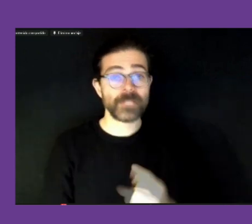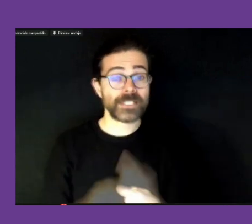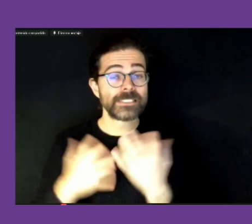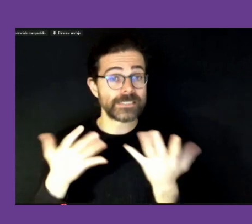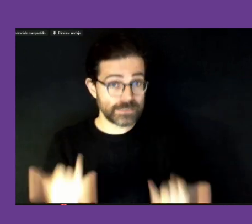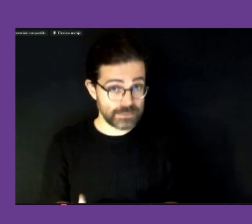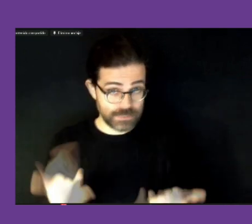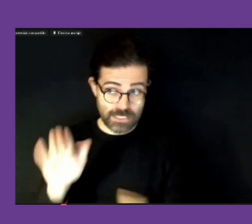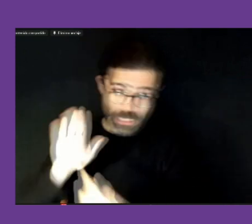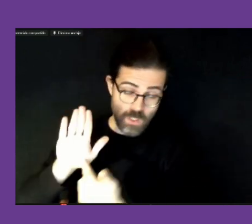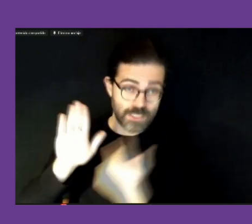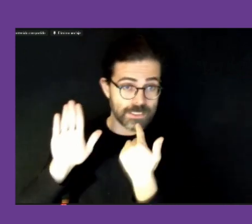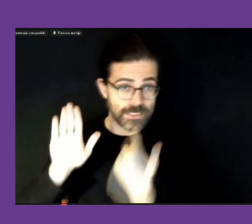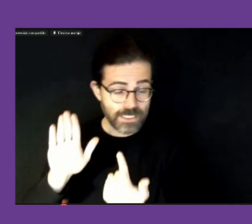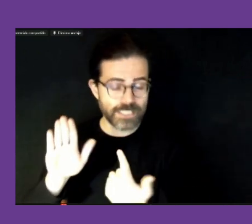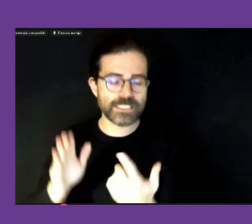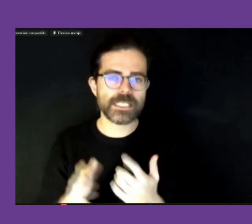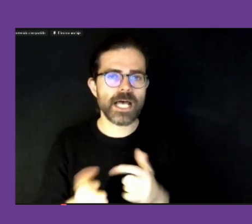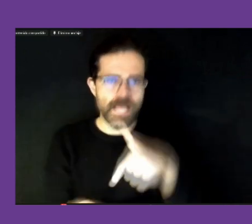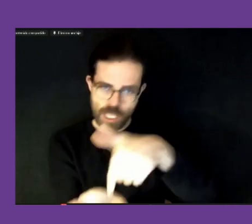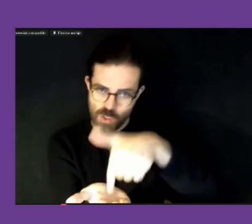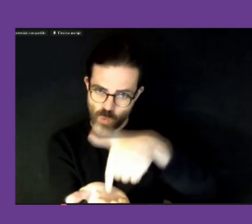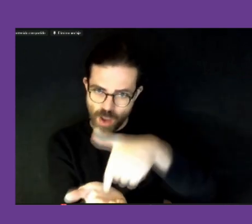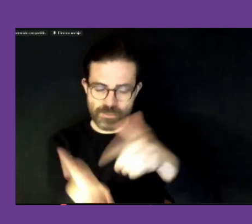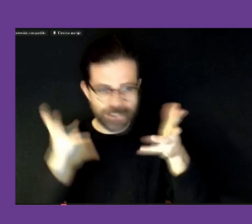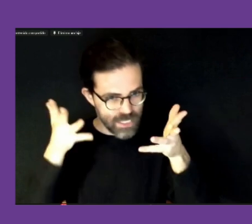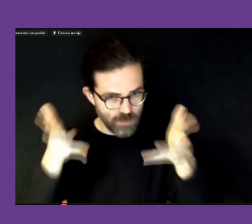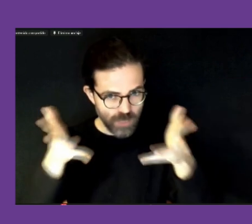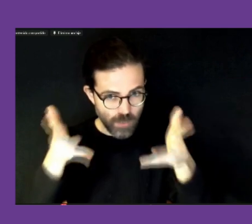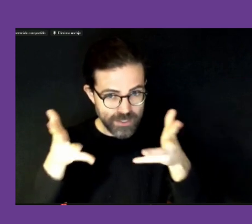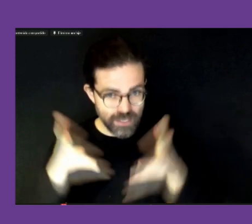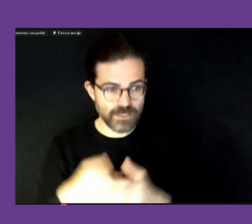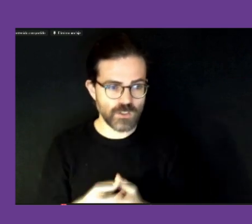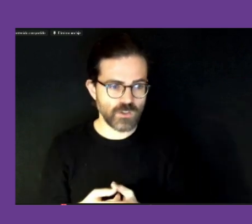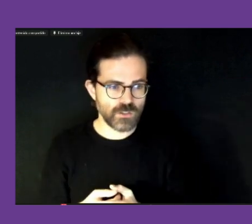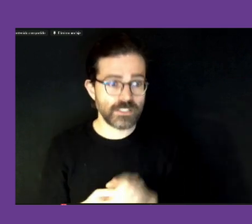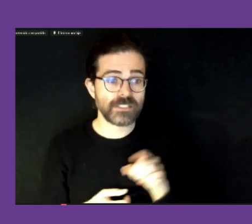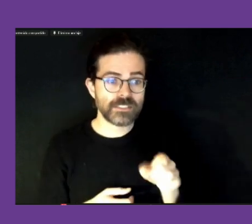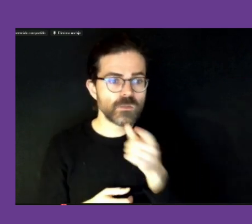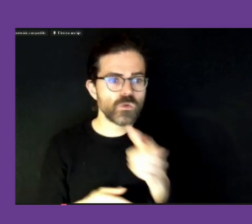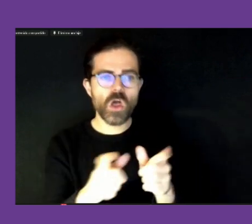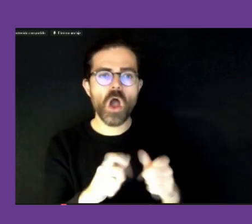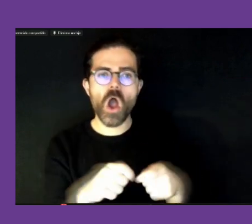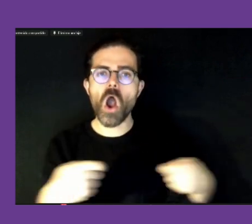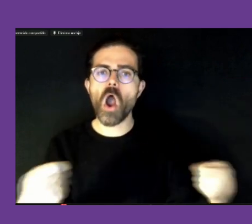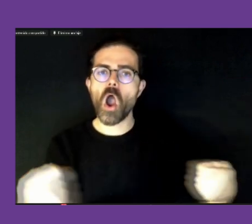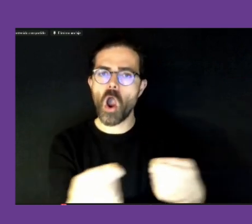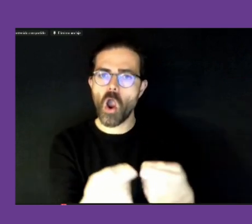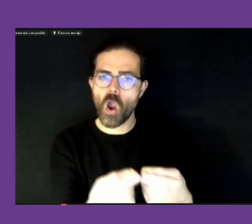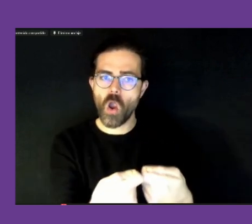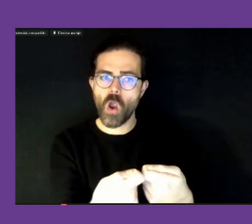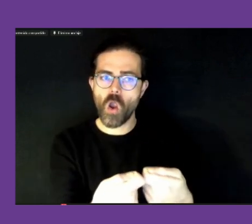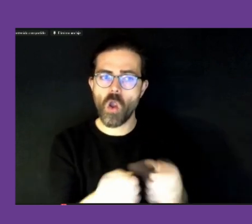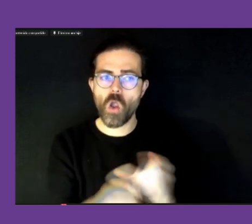and recommendations. This is being drafted by Science and Joint Technical Committee 11, which is led by Jesús